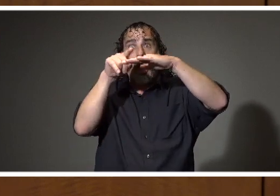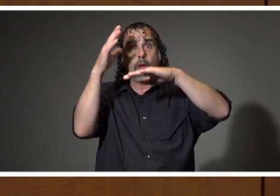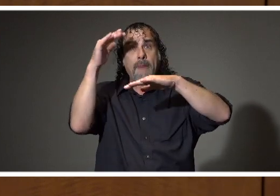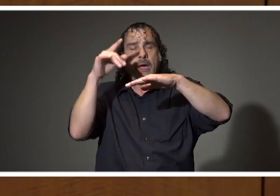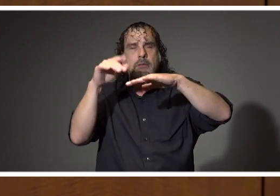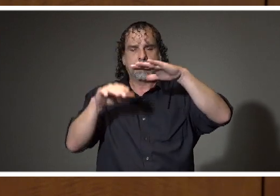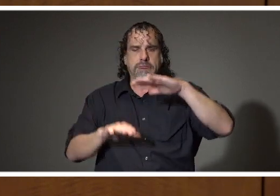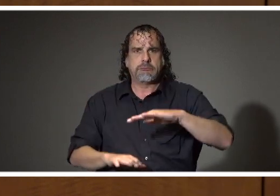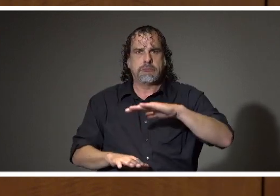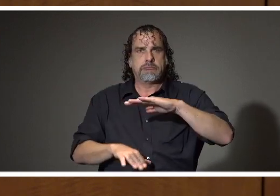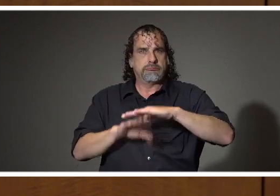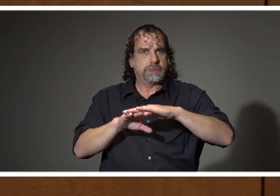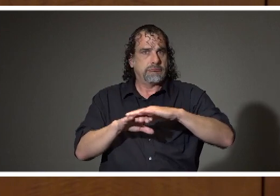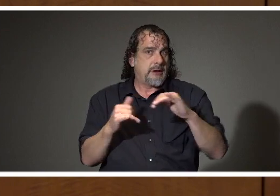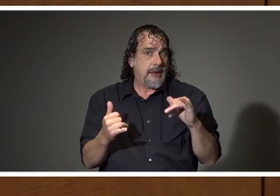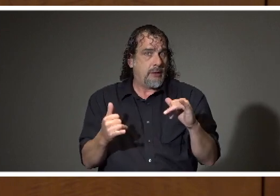expected.